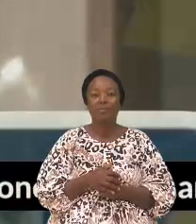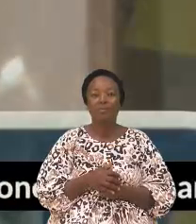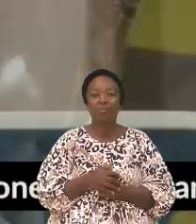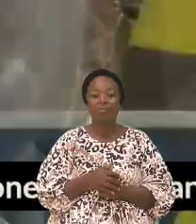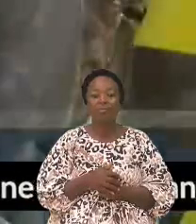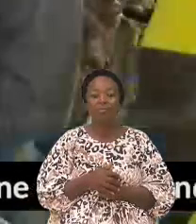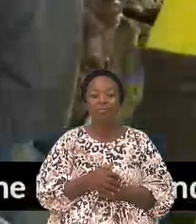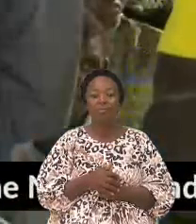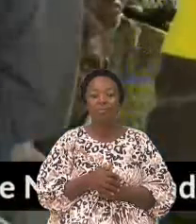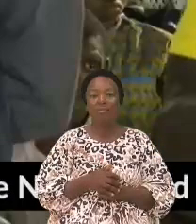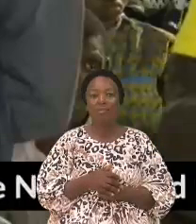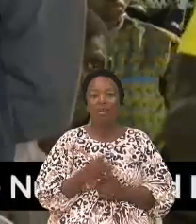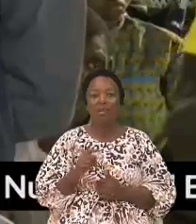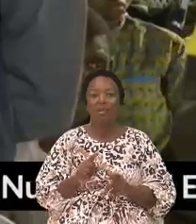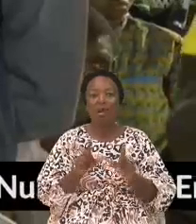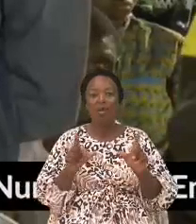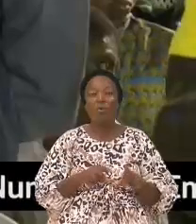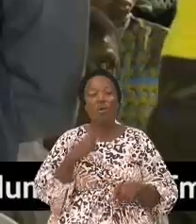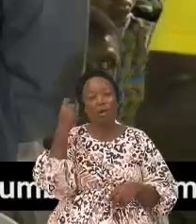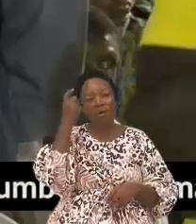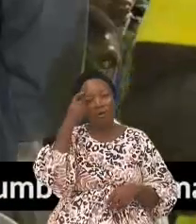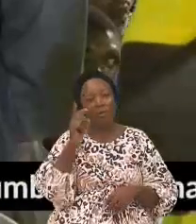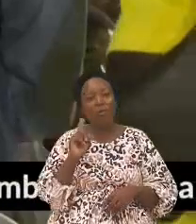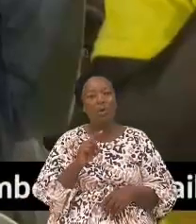their house address,